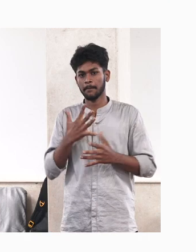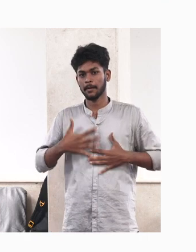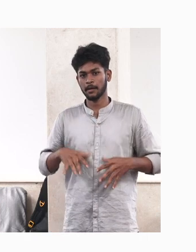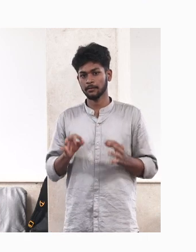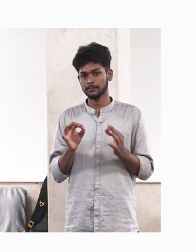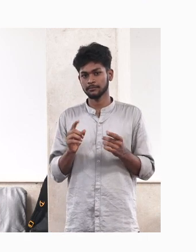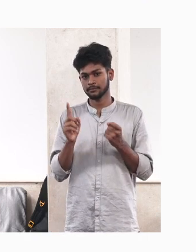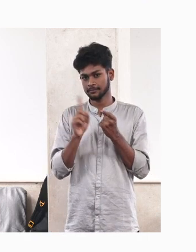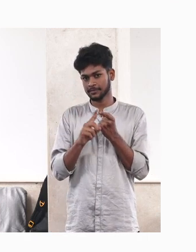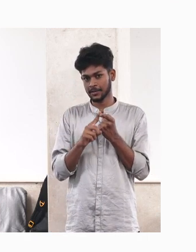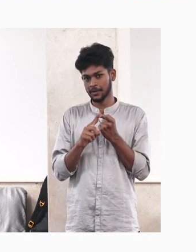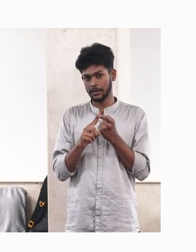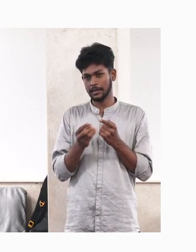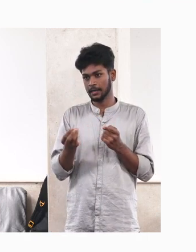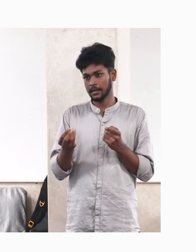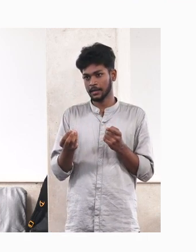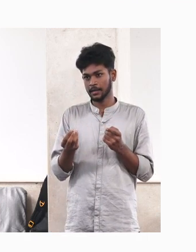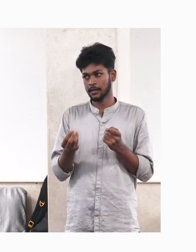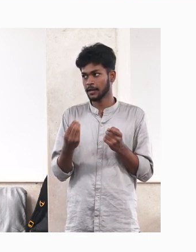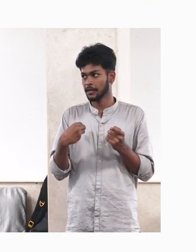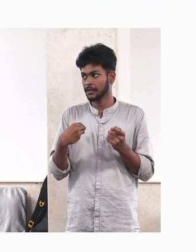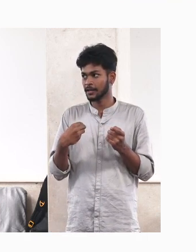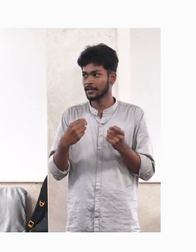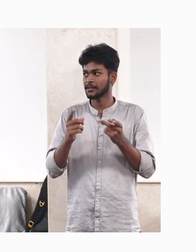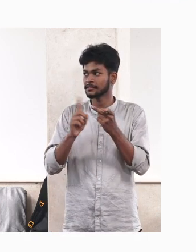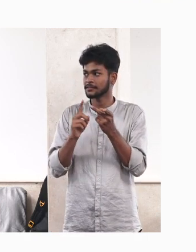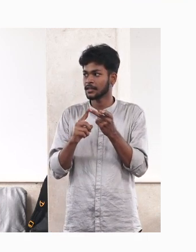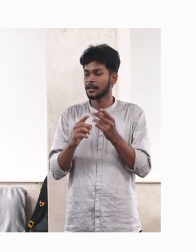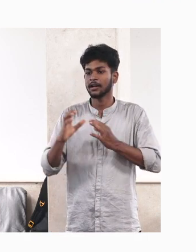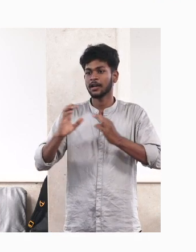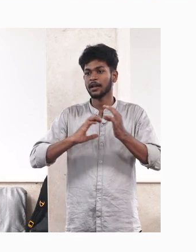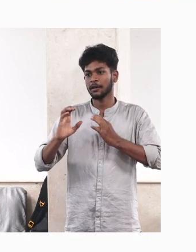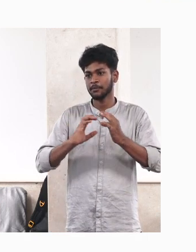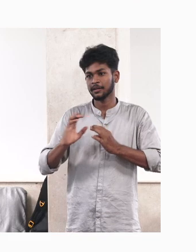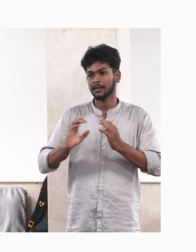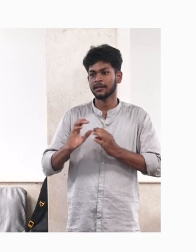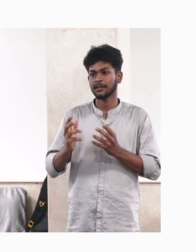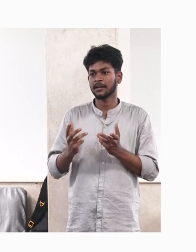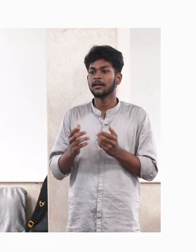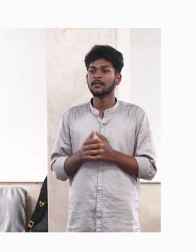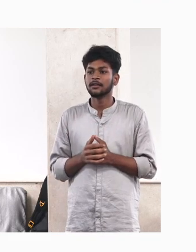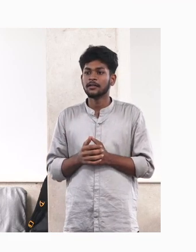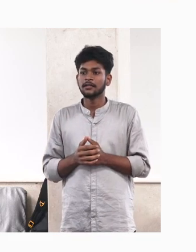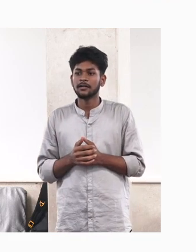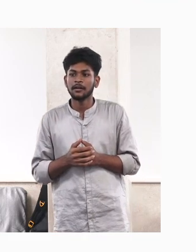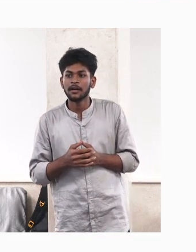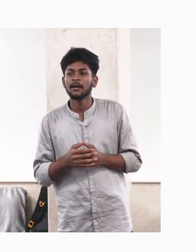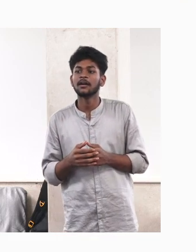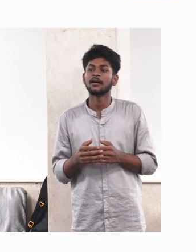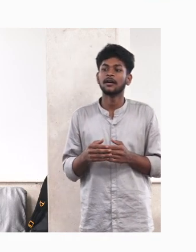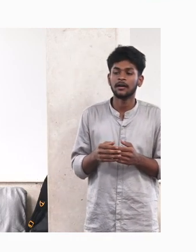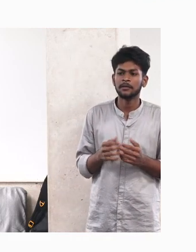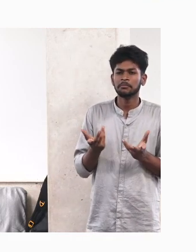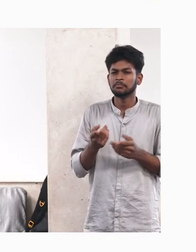eating and communicating. Many research shows that without one of the two, you will die or just